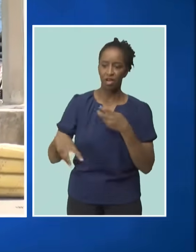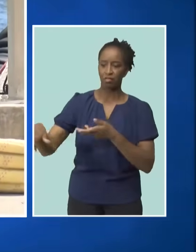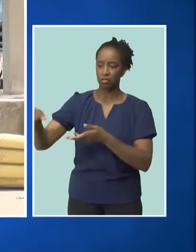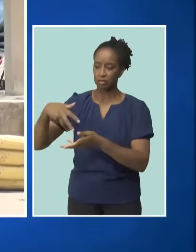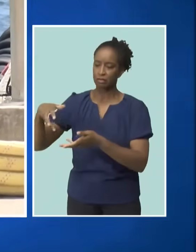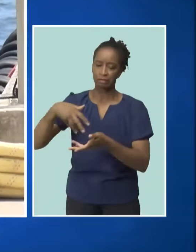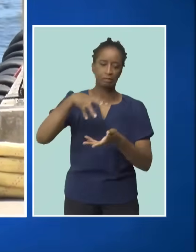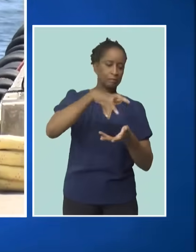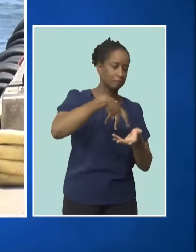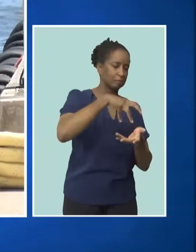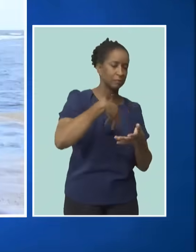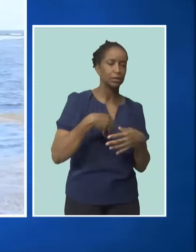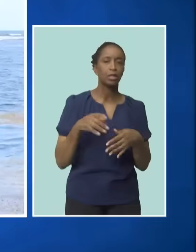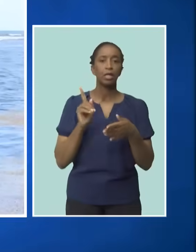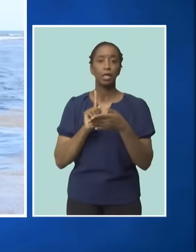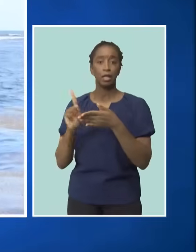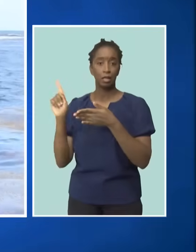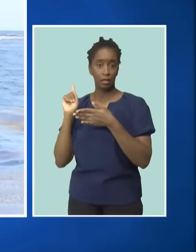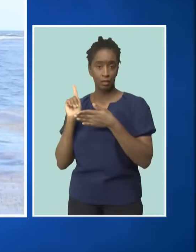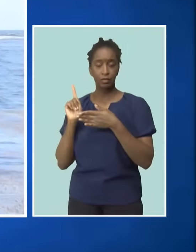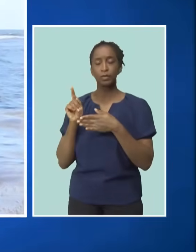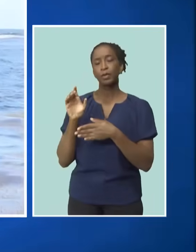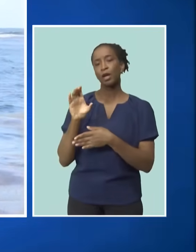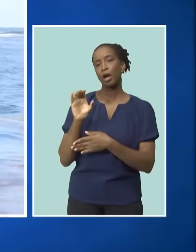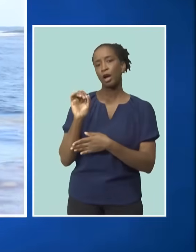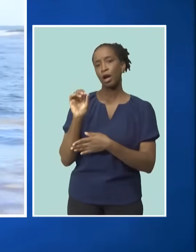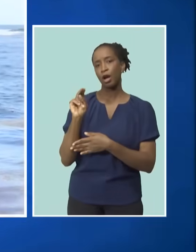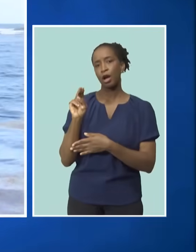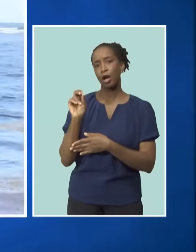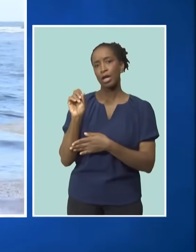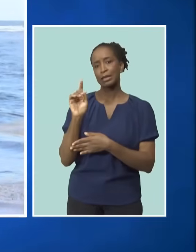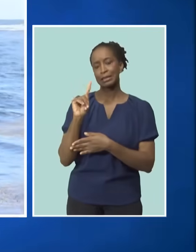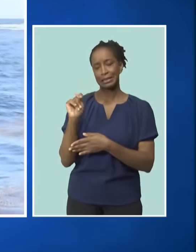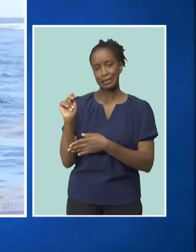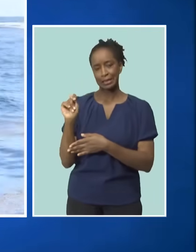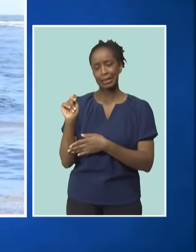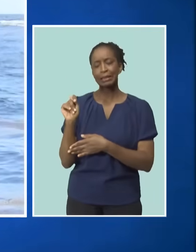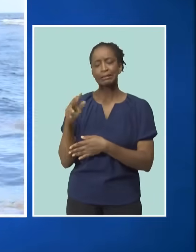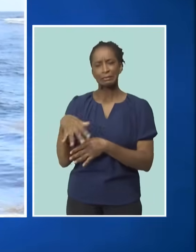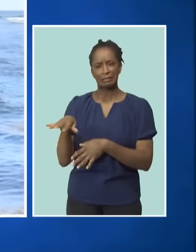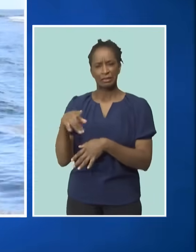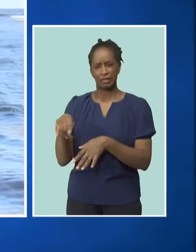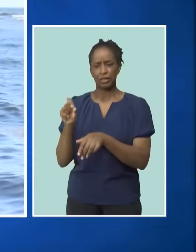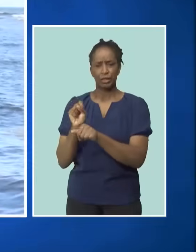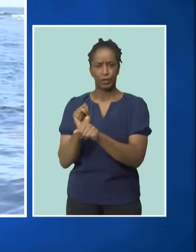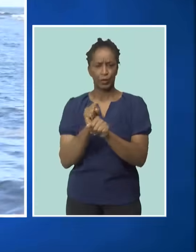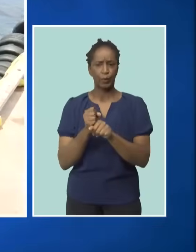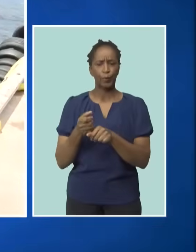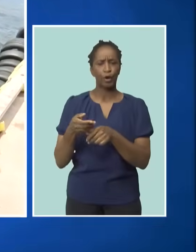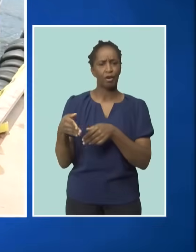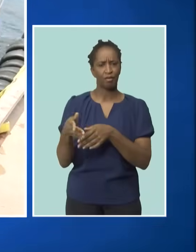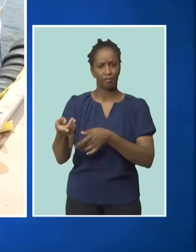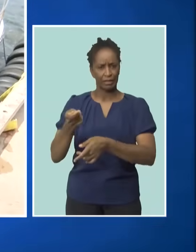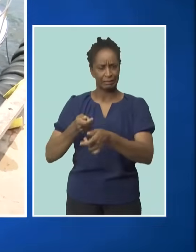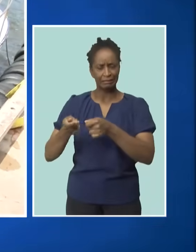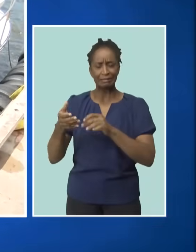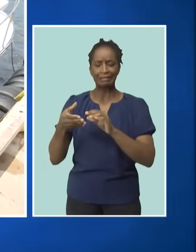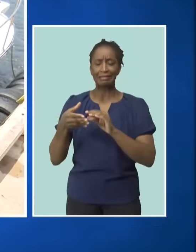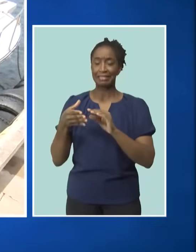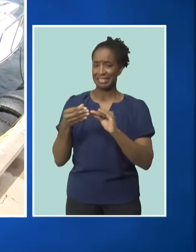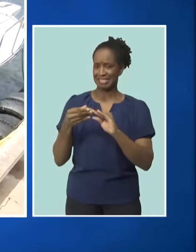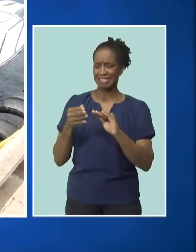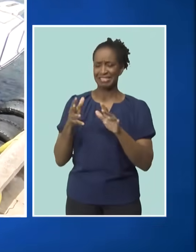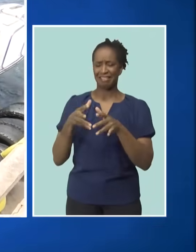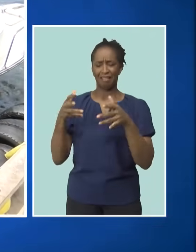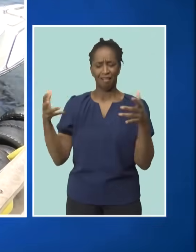Bay lamented the large clumps of seaweed were preventing them from getting to and from their boats. While they too agree clearing the